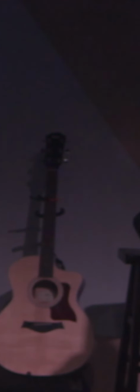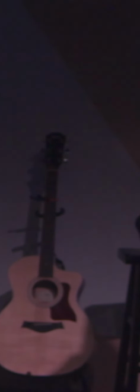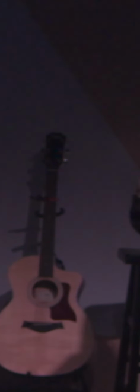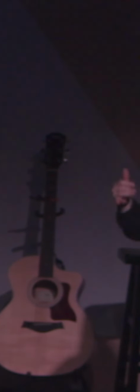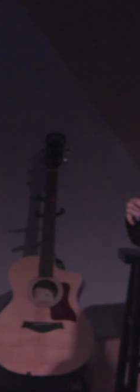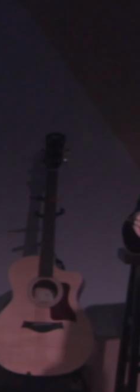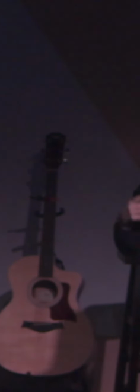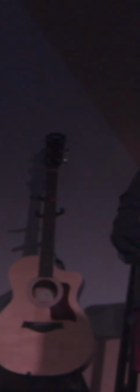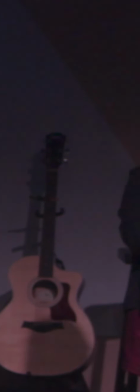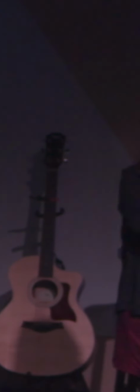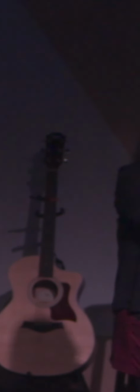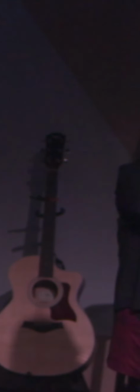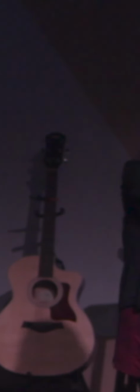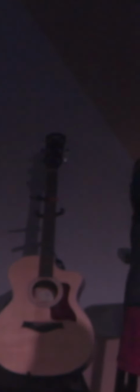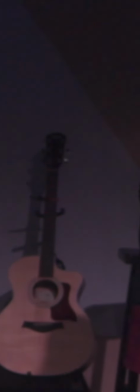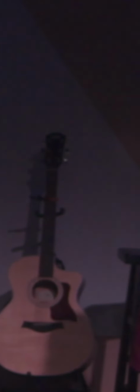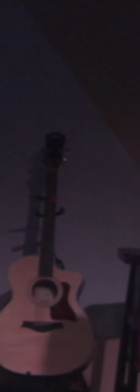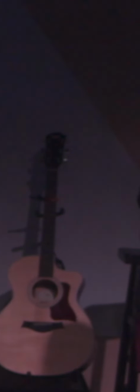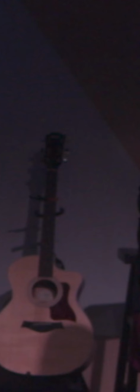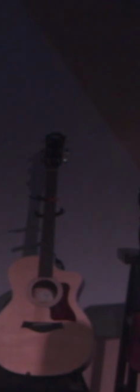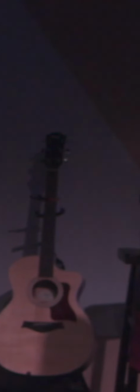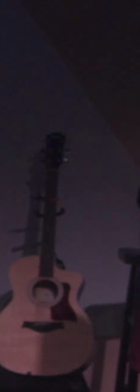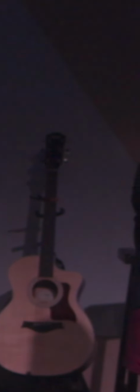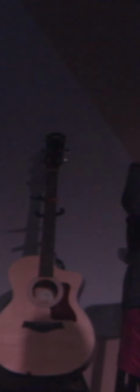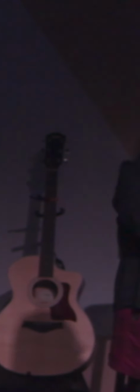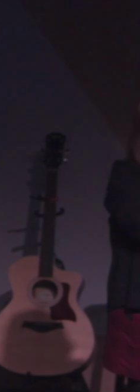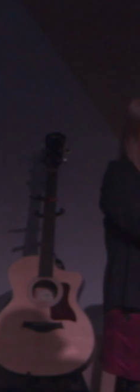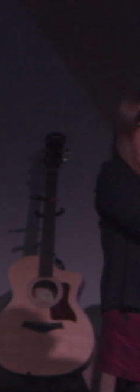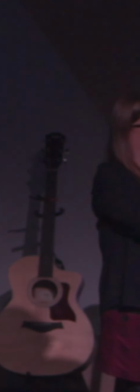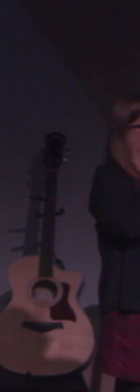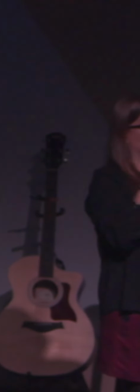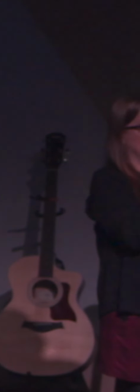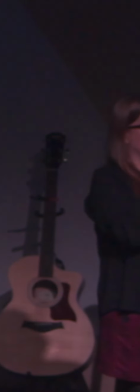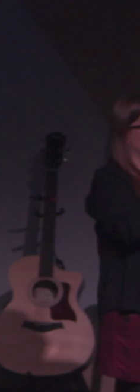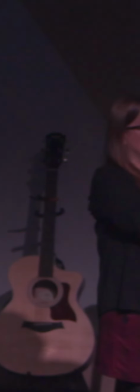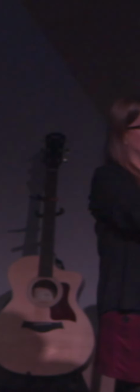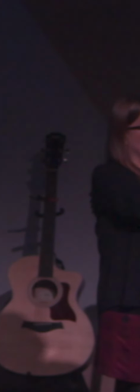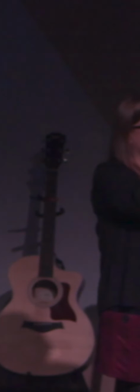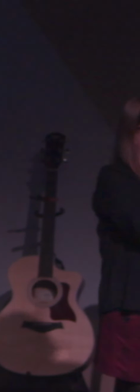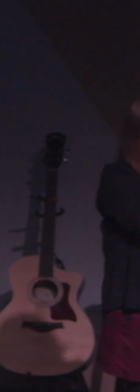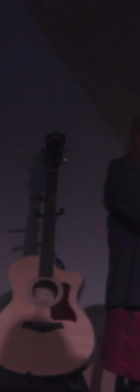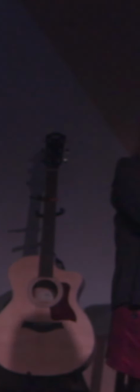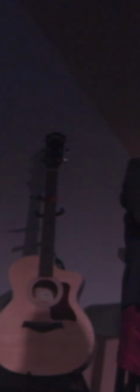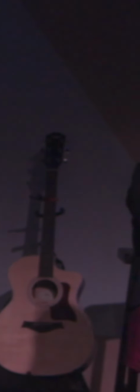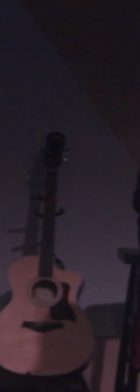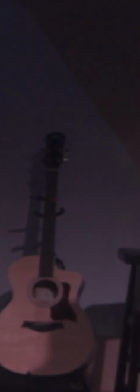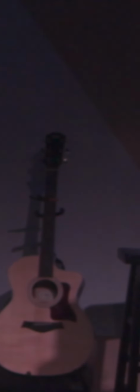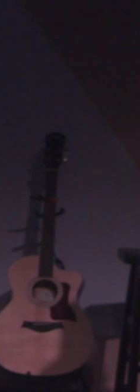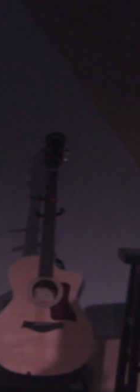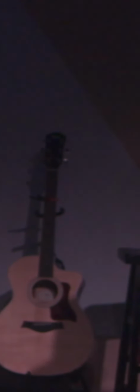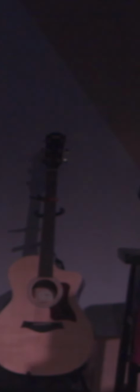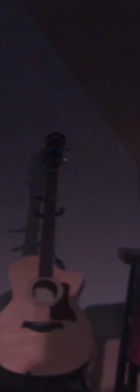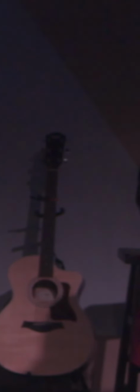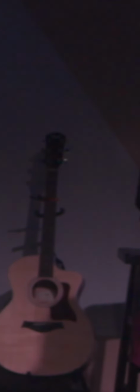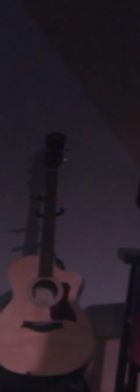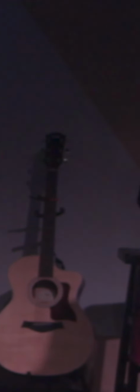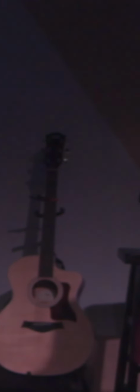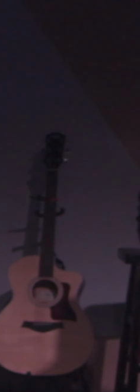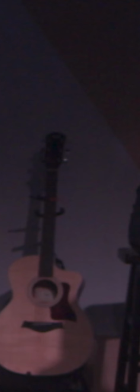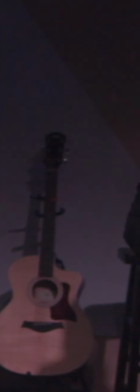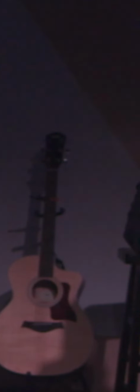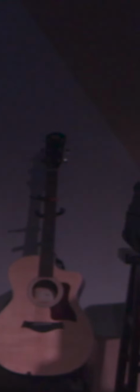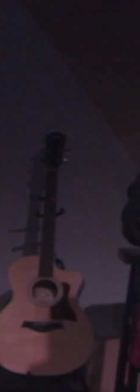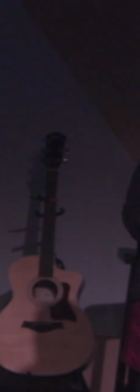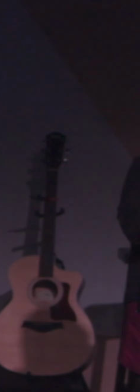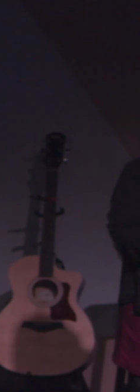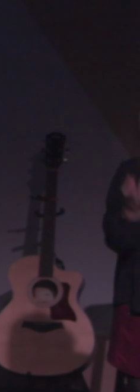for when we take this trek, because this was a long trek, and you want to make sure that things are ready when you get there. And so there were a couple of